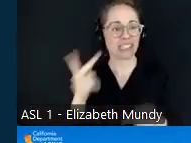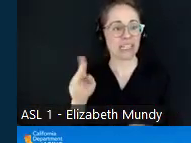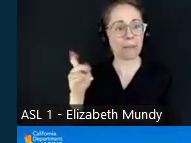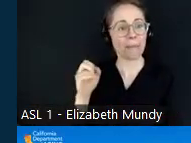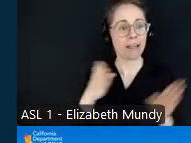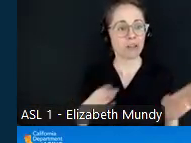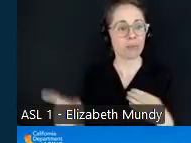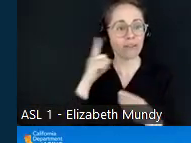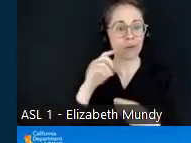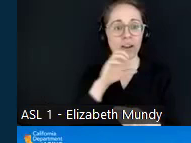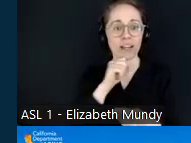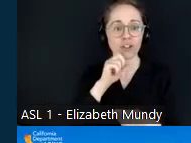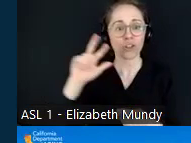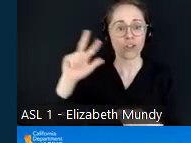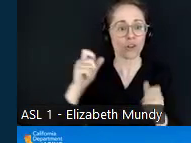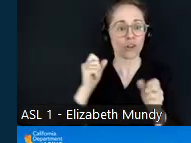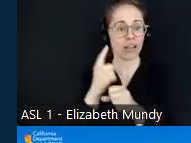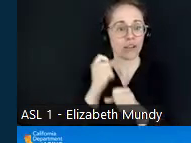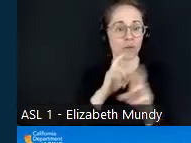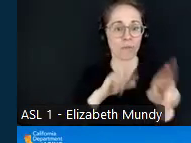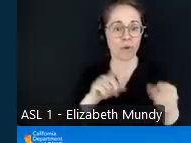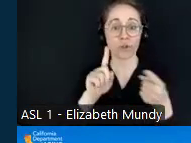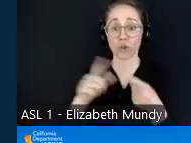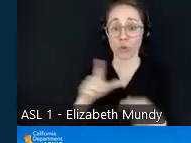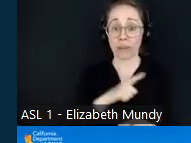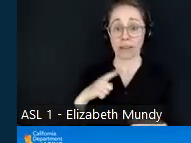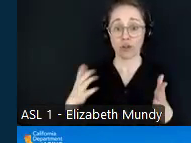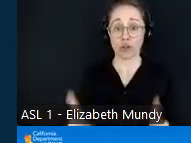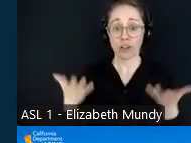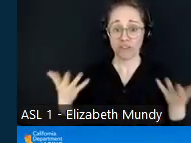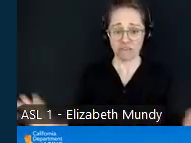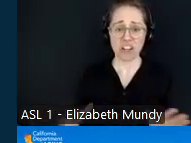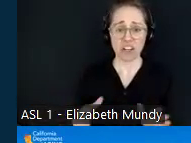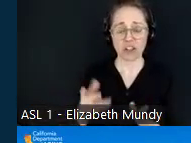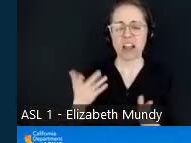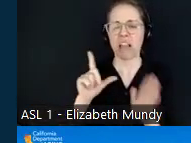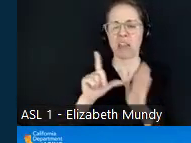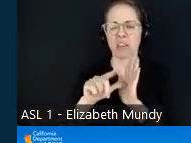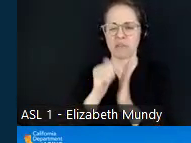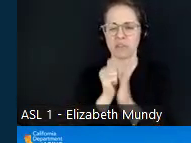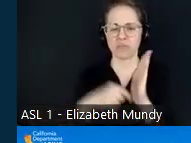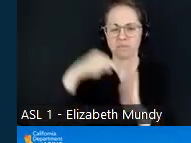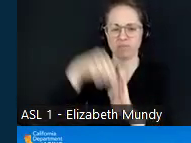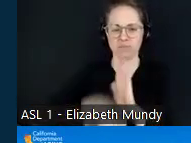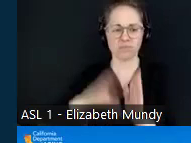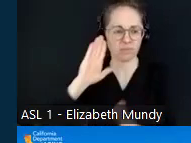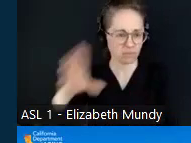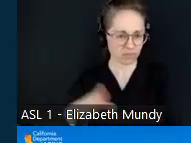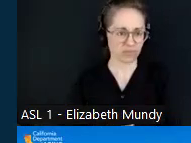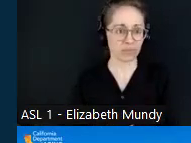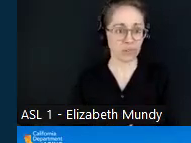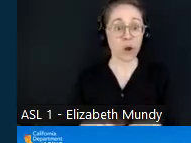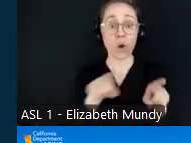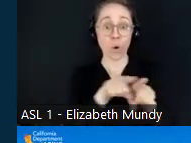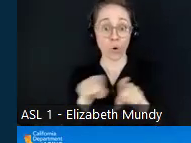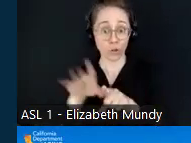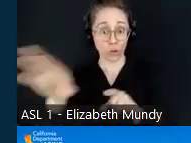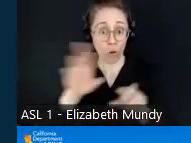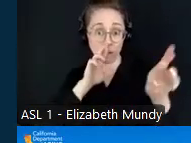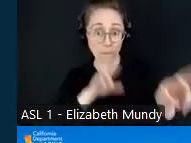the legislature, and we'll be talking quite a bit about that today later in our agenda with your response to that